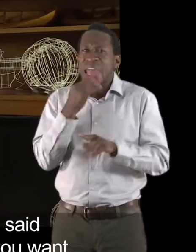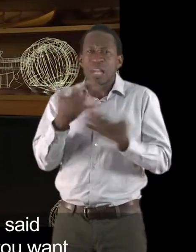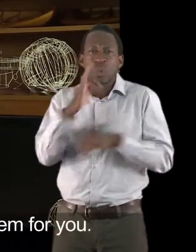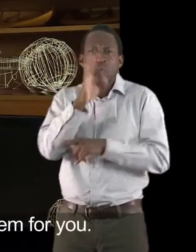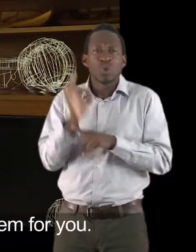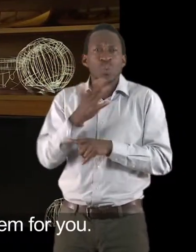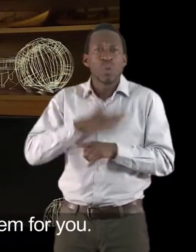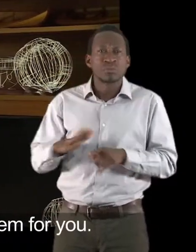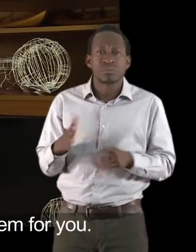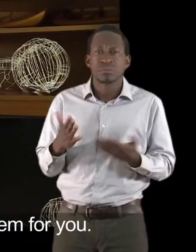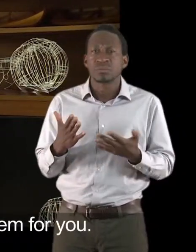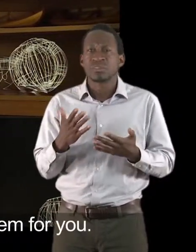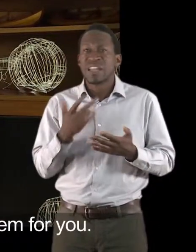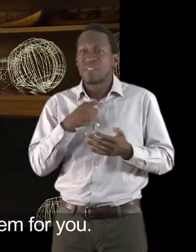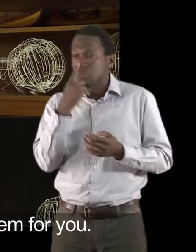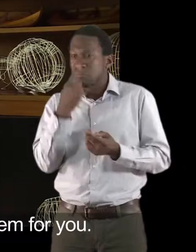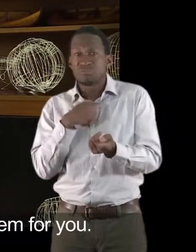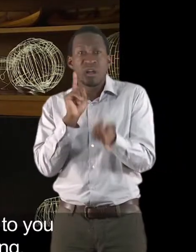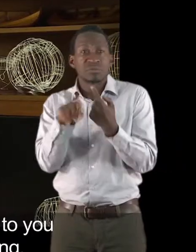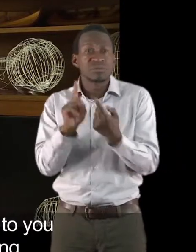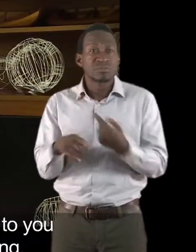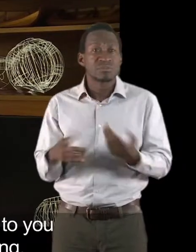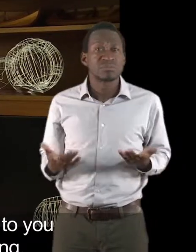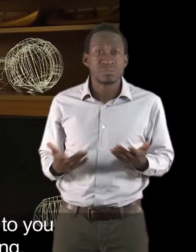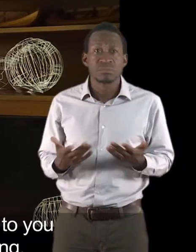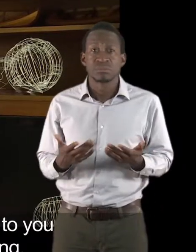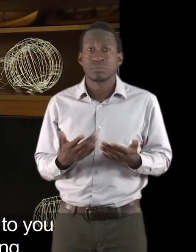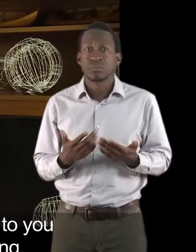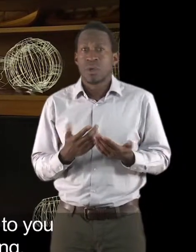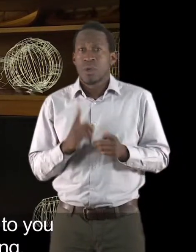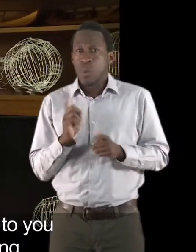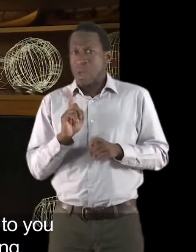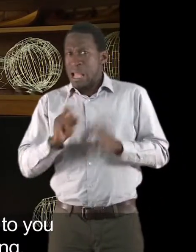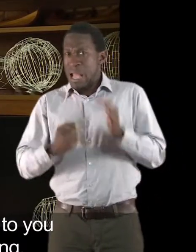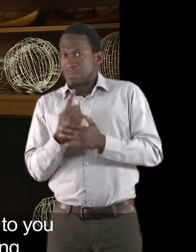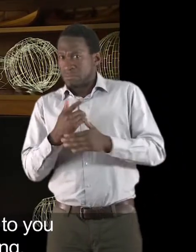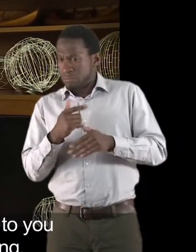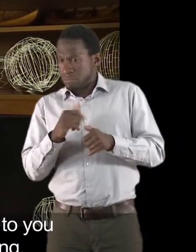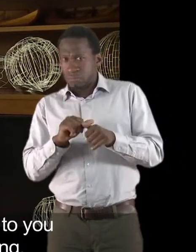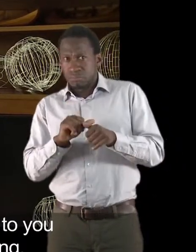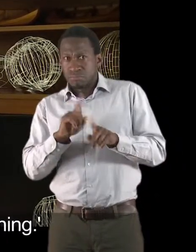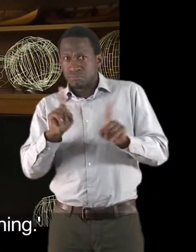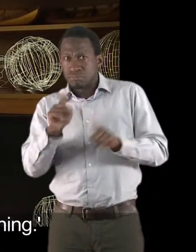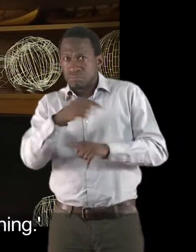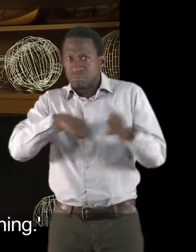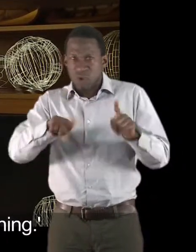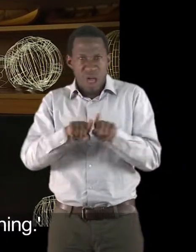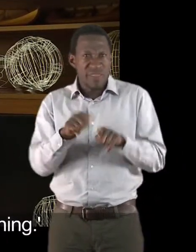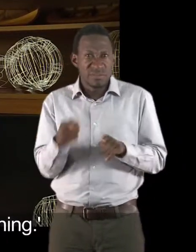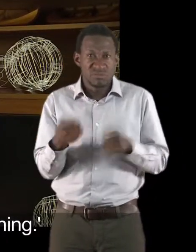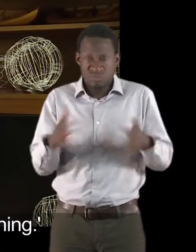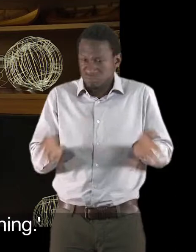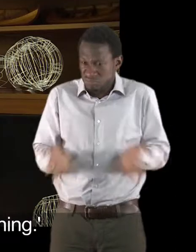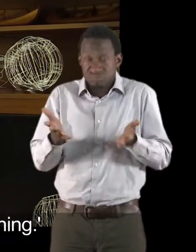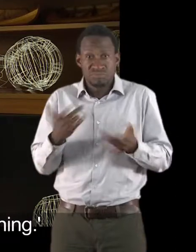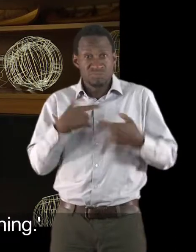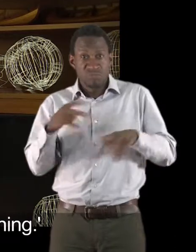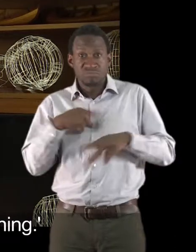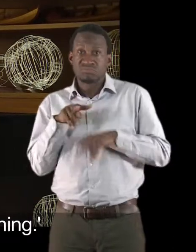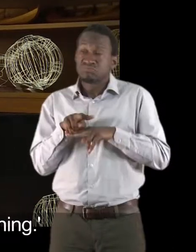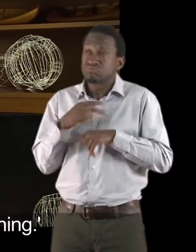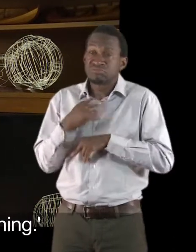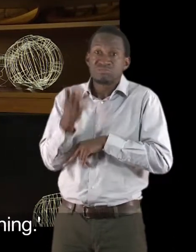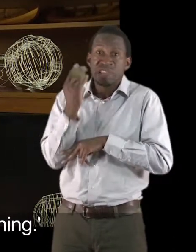want, and I'll see if I can answer them for you, what's going to happen to you and all this sort of thing, just ask away. I'm